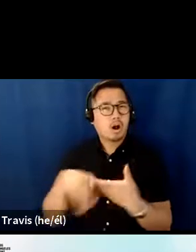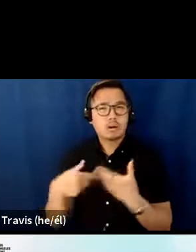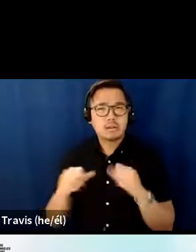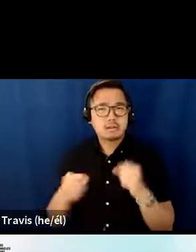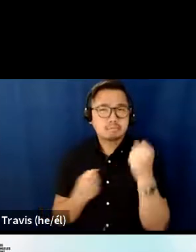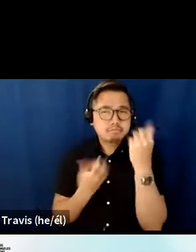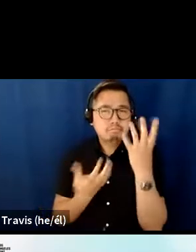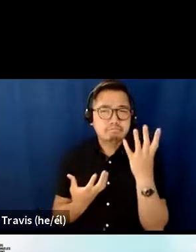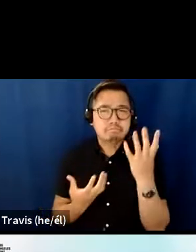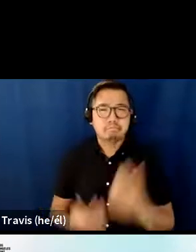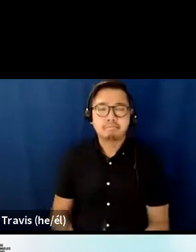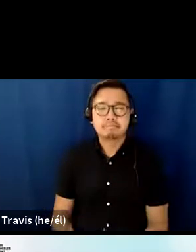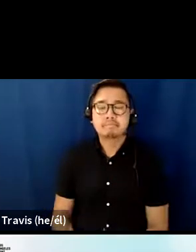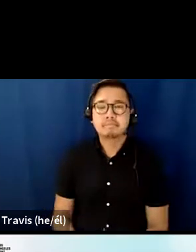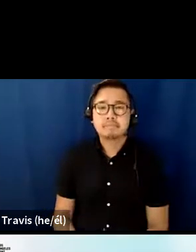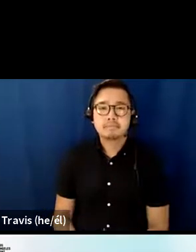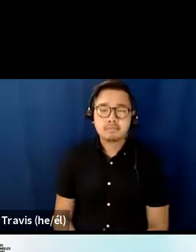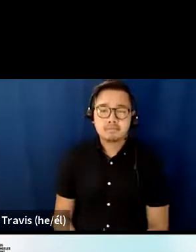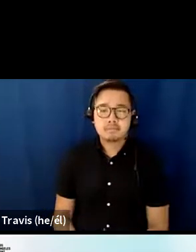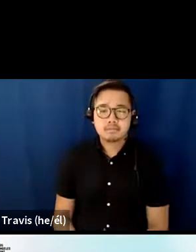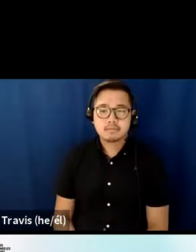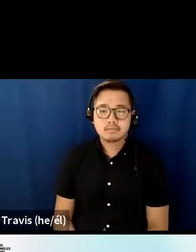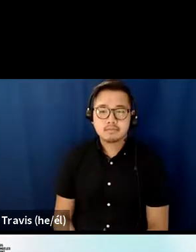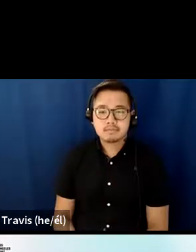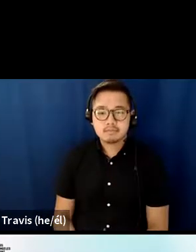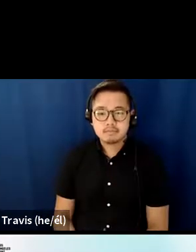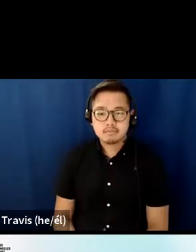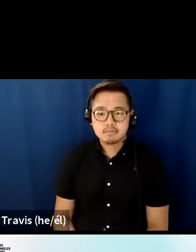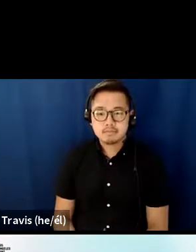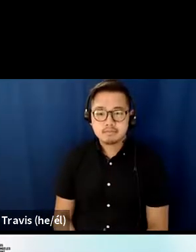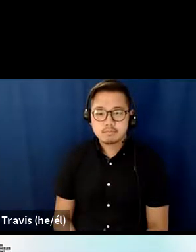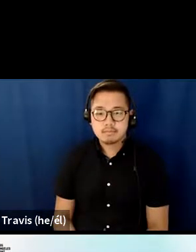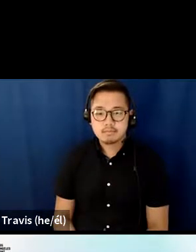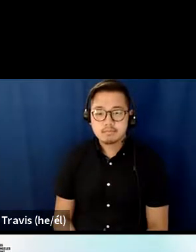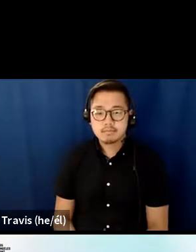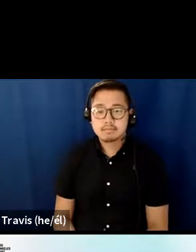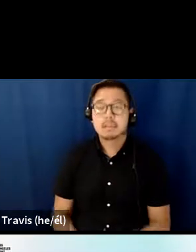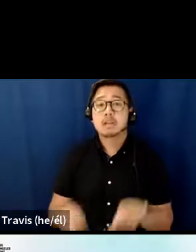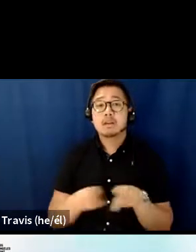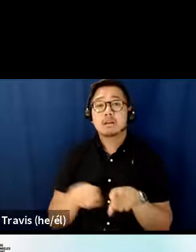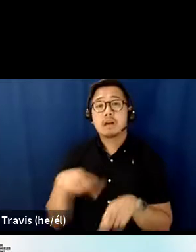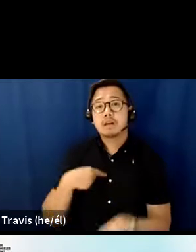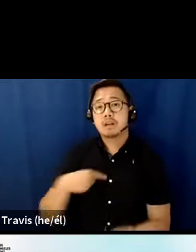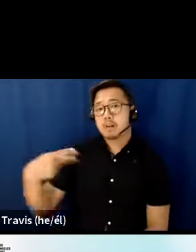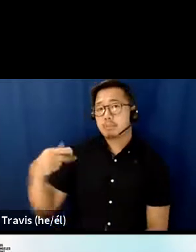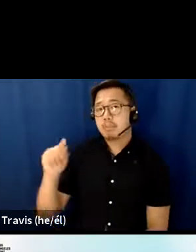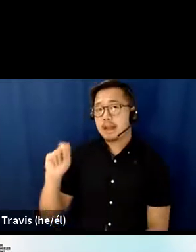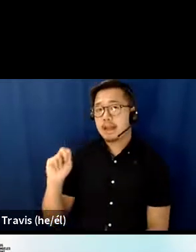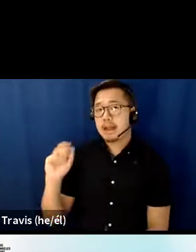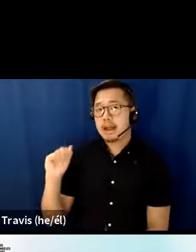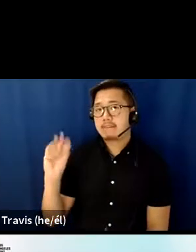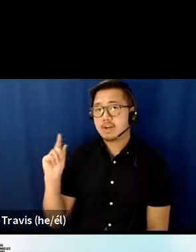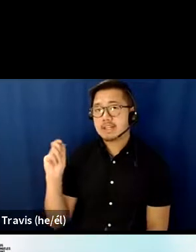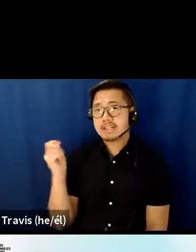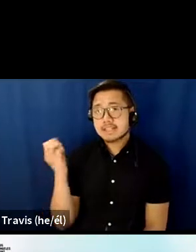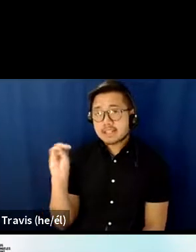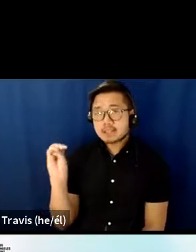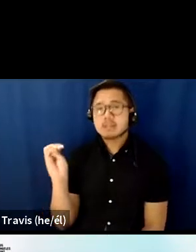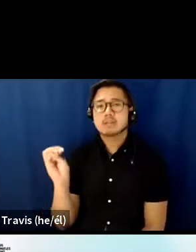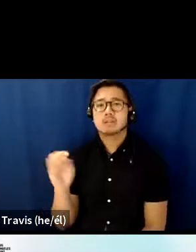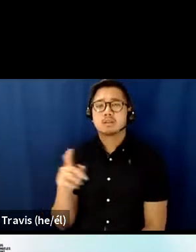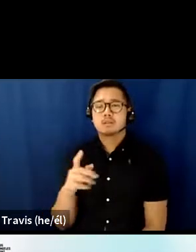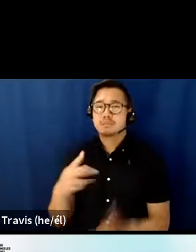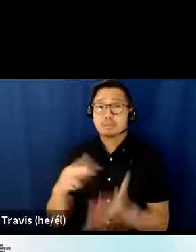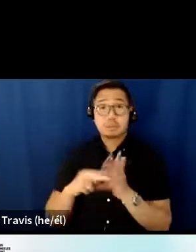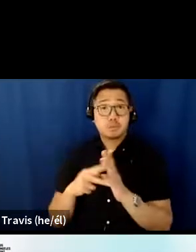will. You know, and I am also one of a Pan-Africanism. We are of the diaspora, we say, but what does that mean? That means